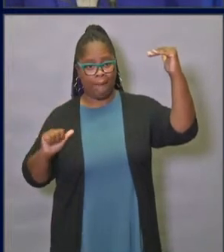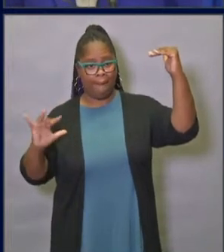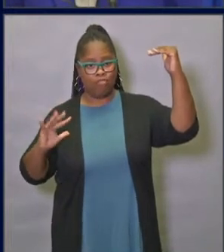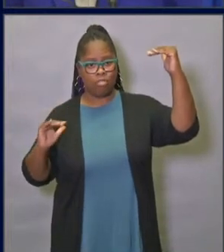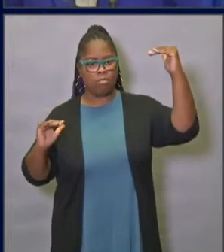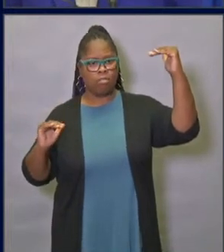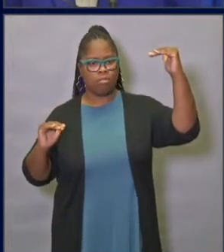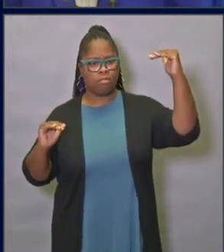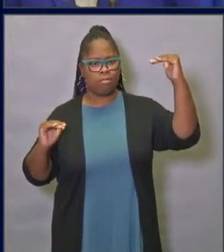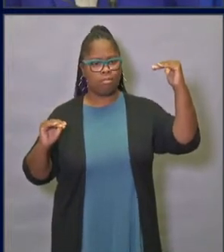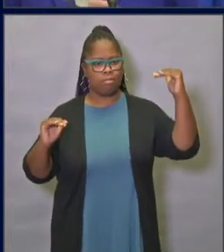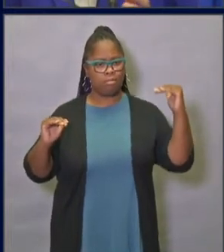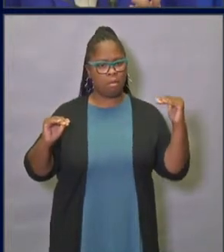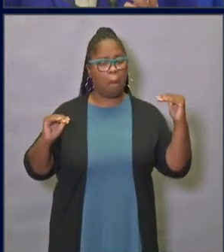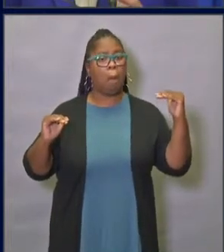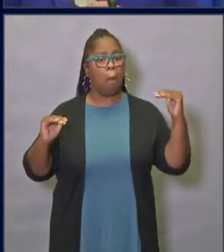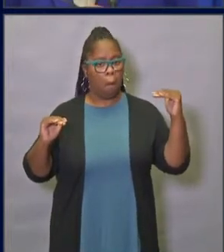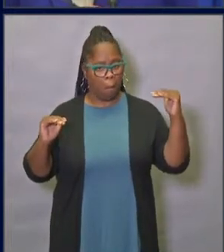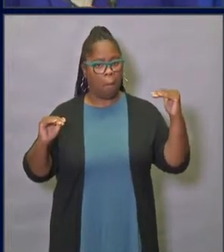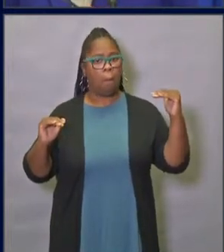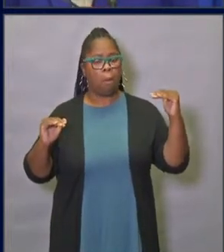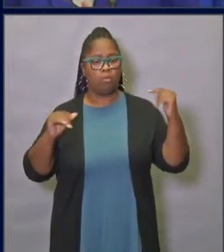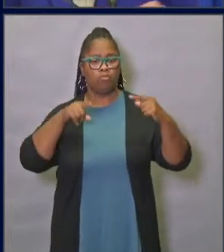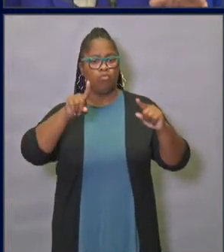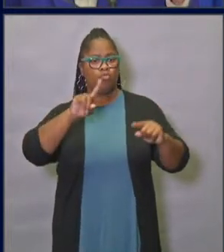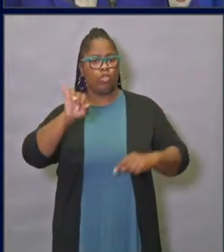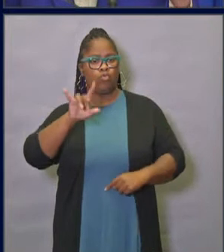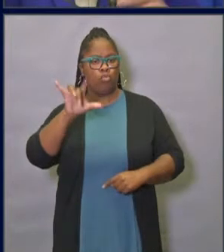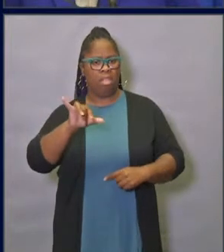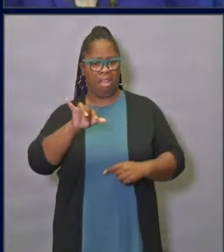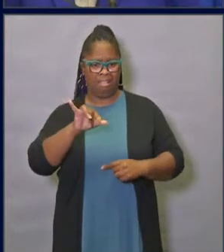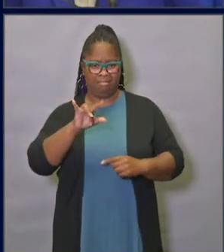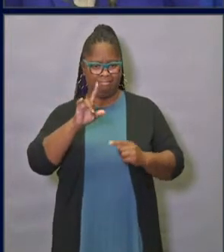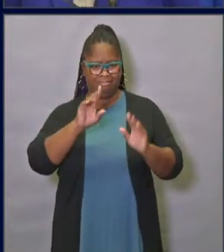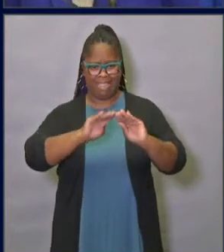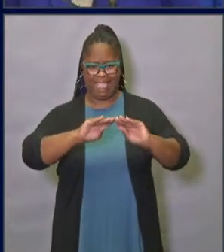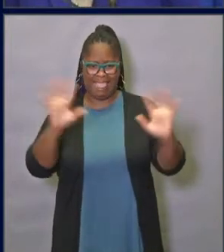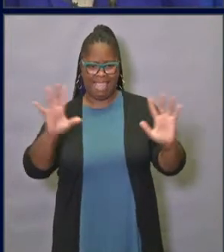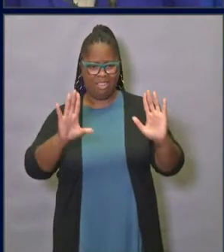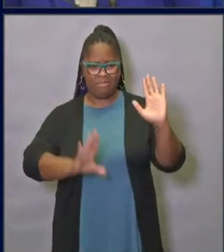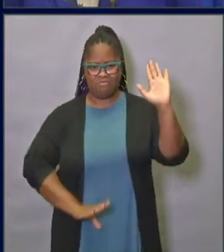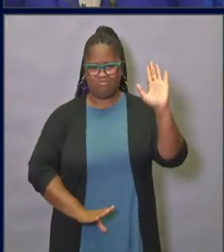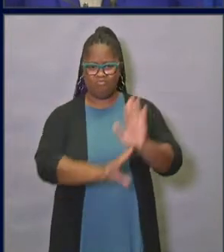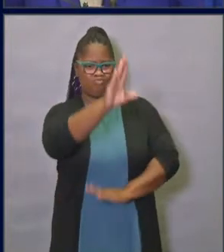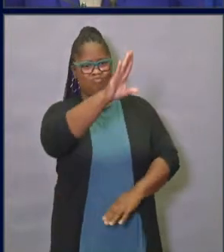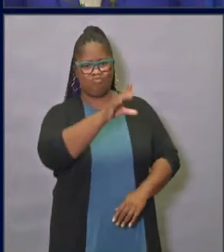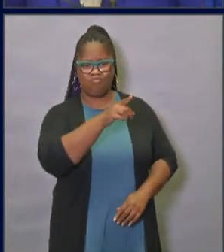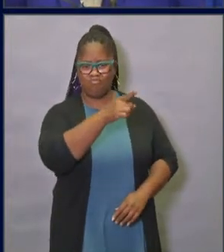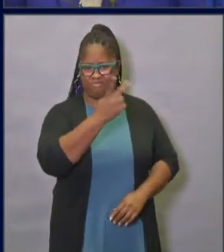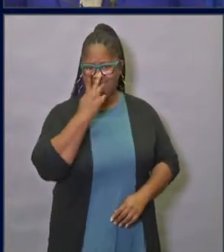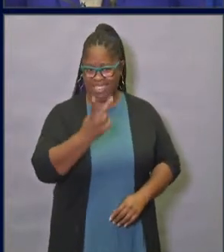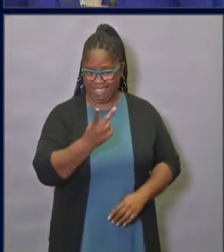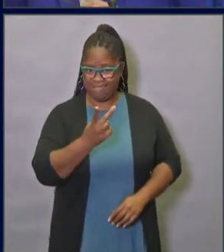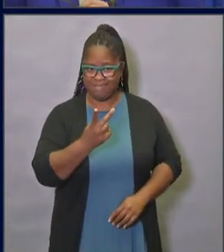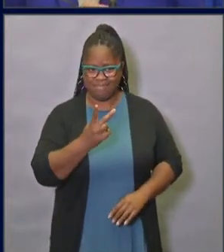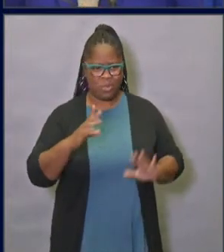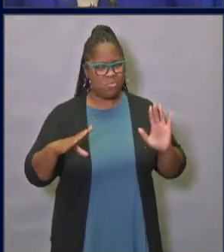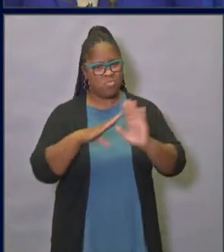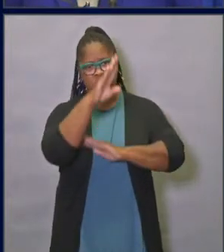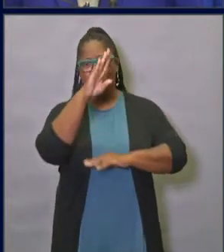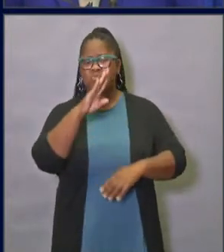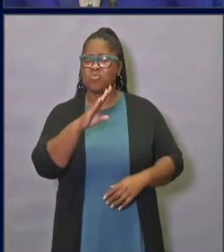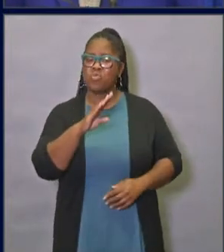two groups. During the mid-July spike, which you can see clearly here, hospitalizations per